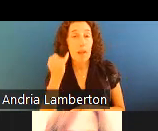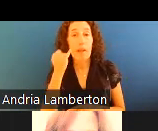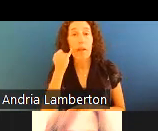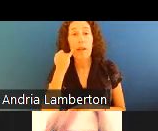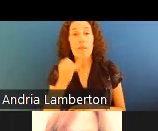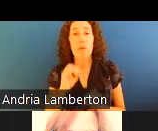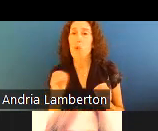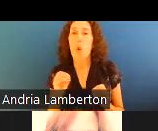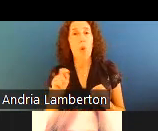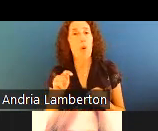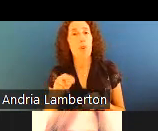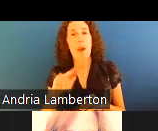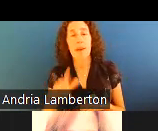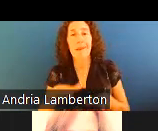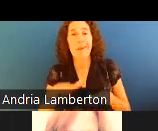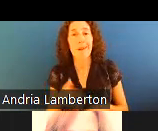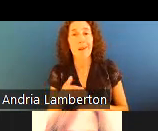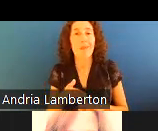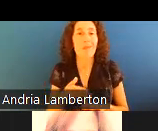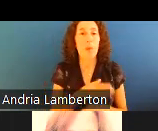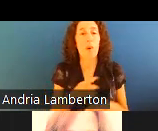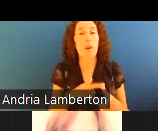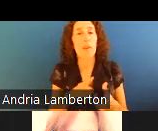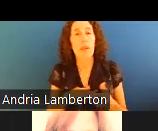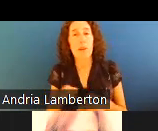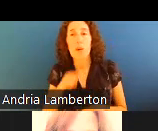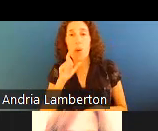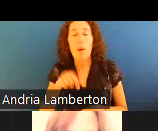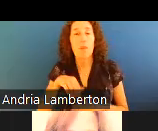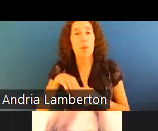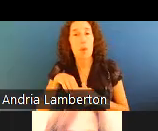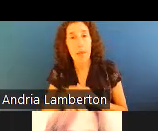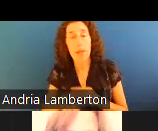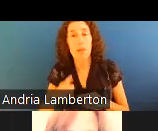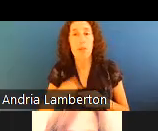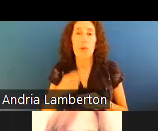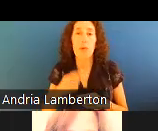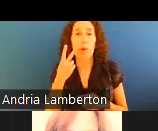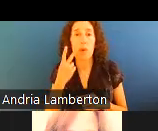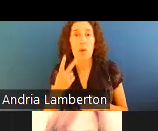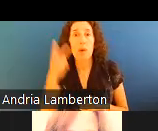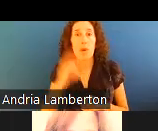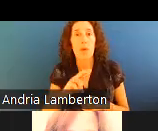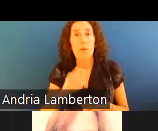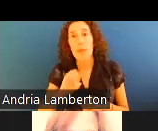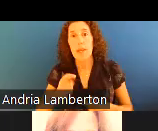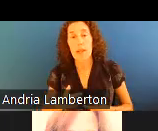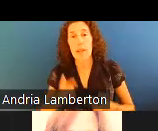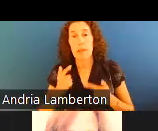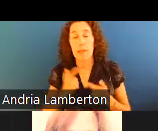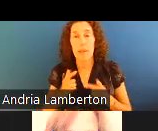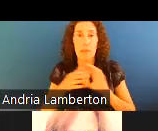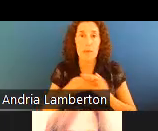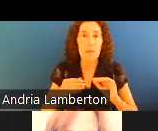invasive. Cross-examination is definitely not therapeutic. And some survivors really don't want to have to go through